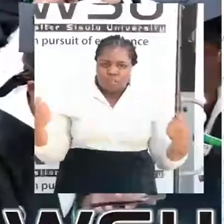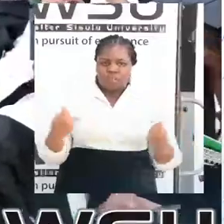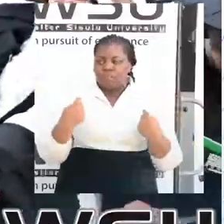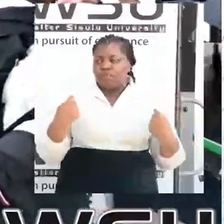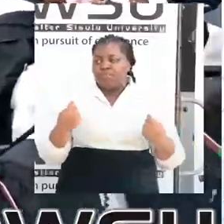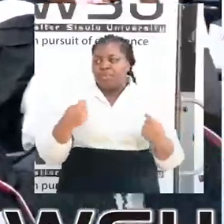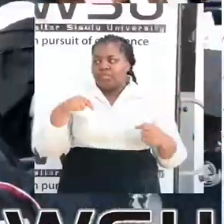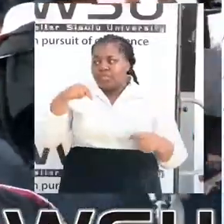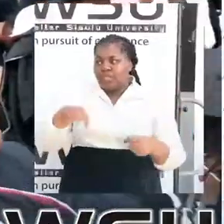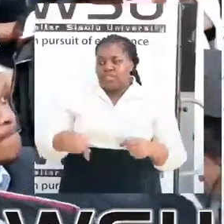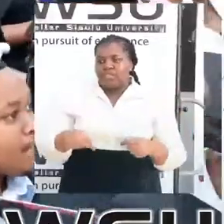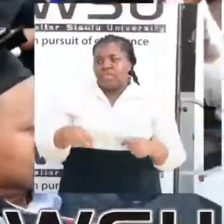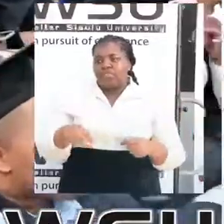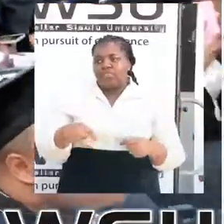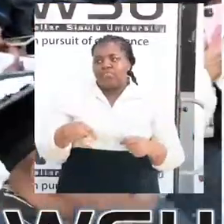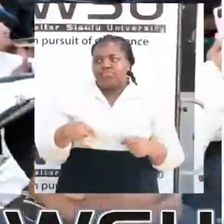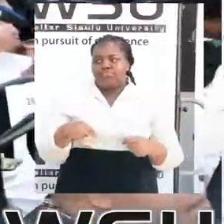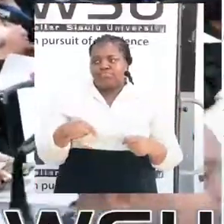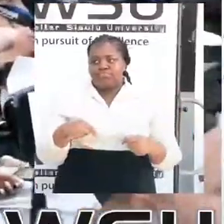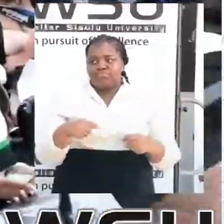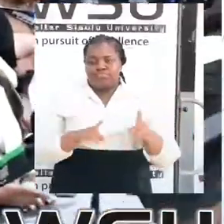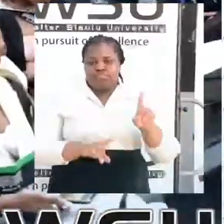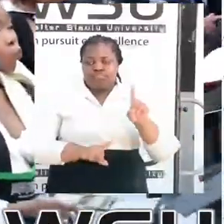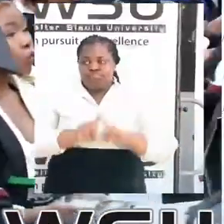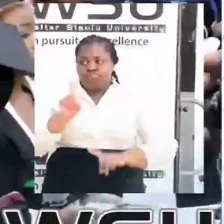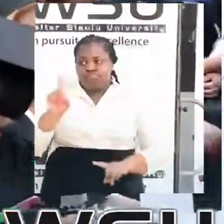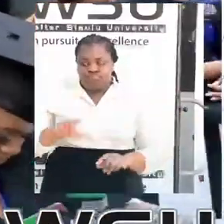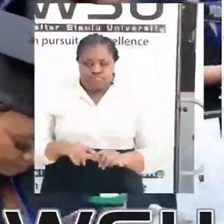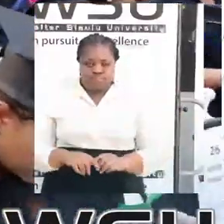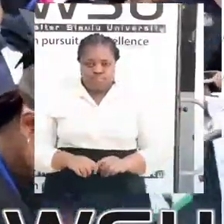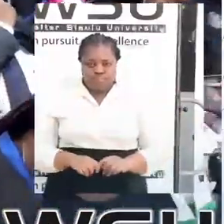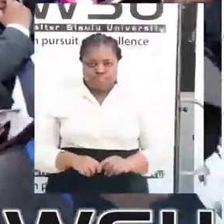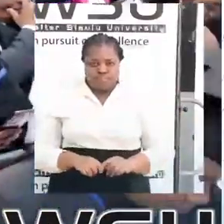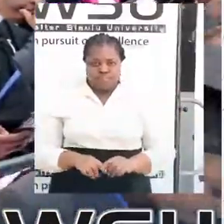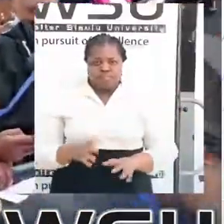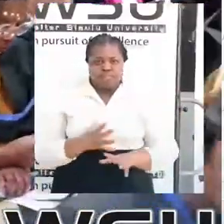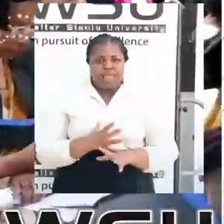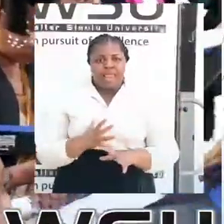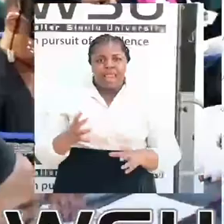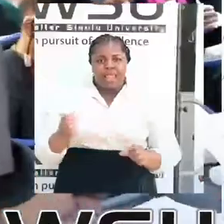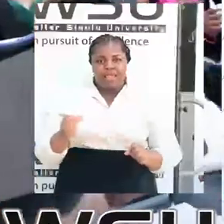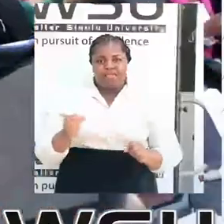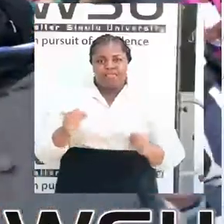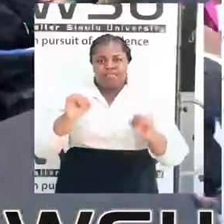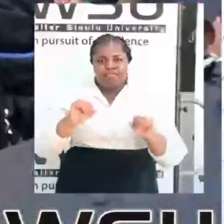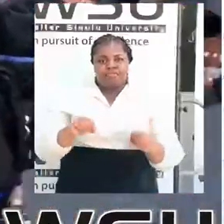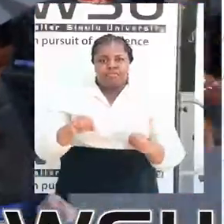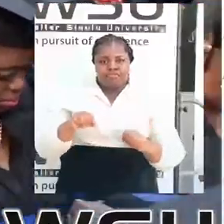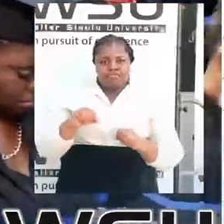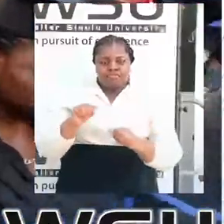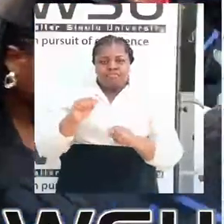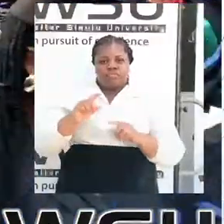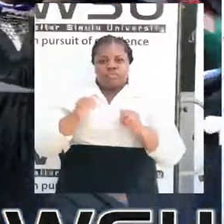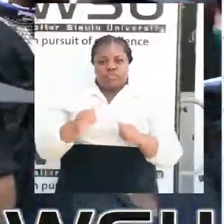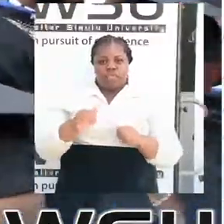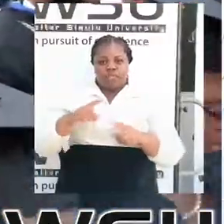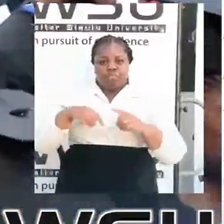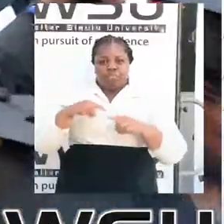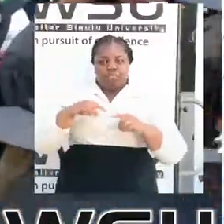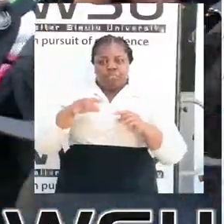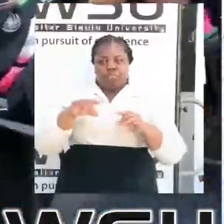celebrate this outstanding accomplishment. Never let setbacks take you off